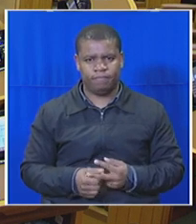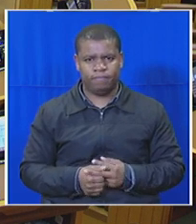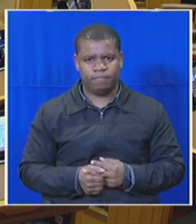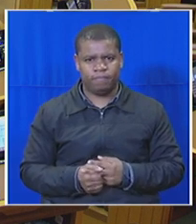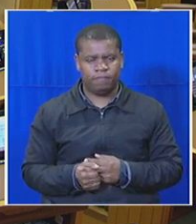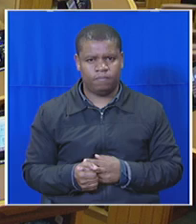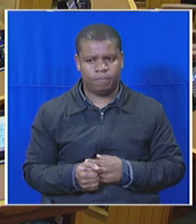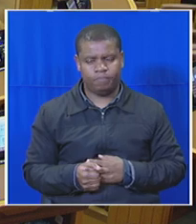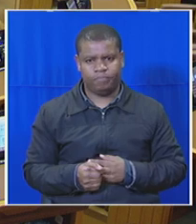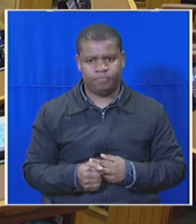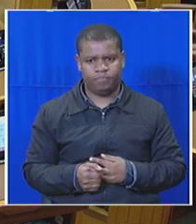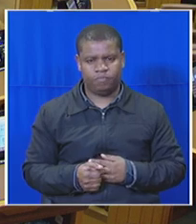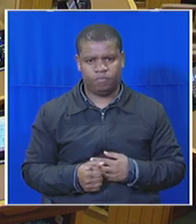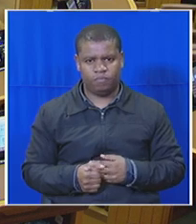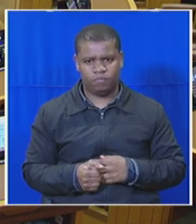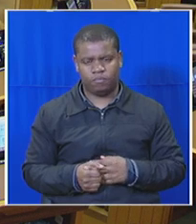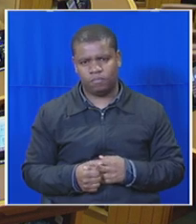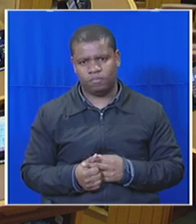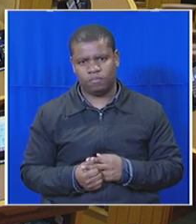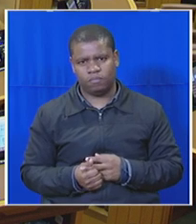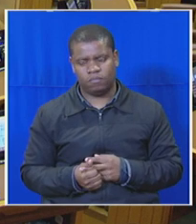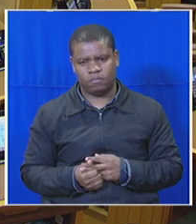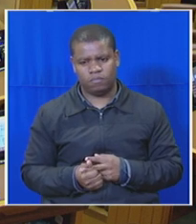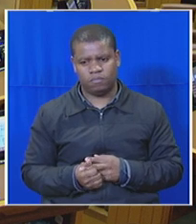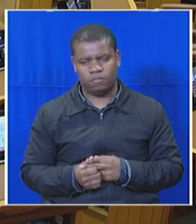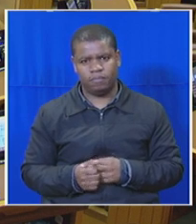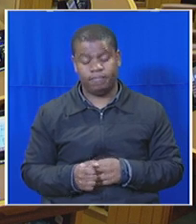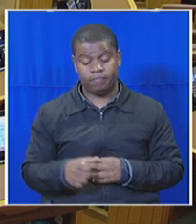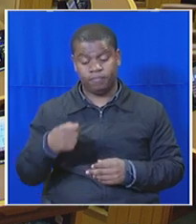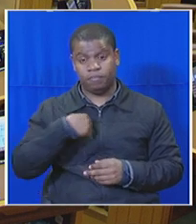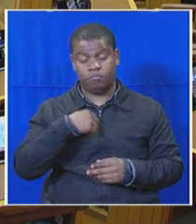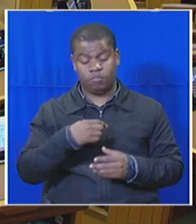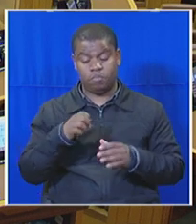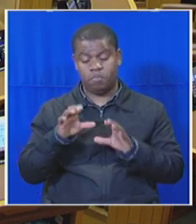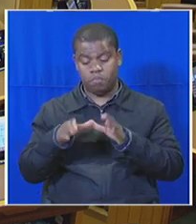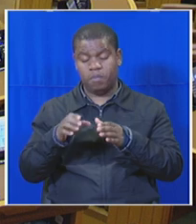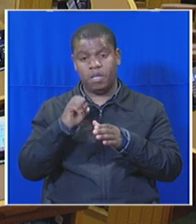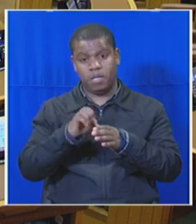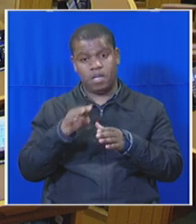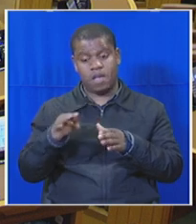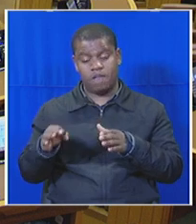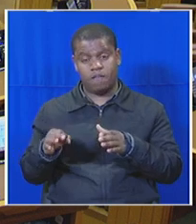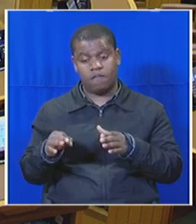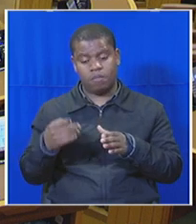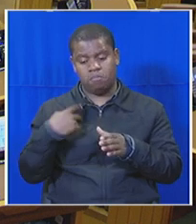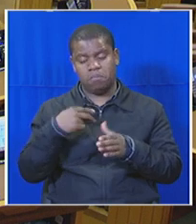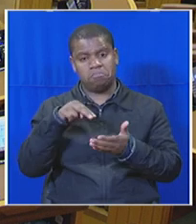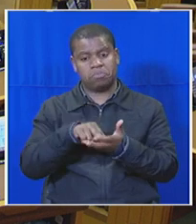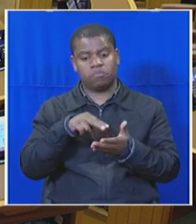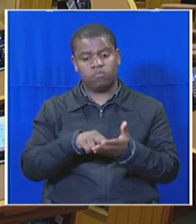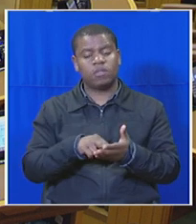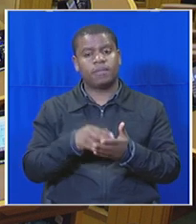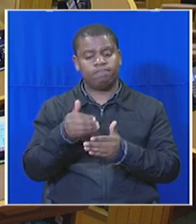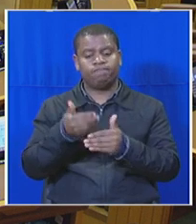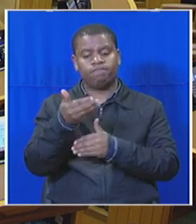Thank you, Ngiyabonga, Deputy Baba. Speaker. I rise on behalf of the Economic Freedom Fighters to move without notice that